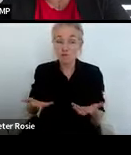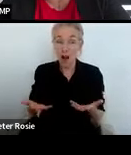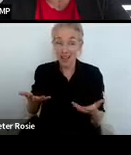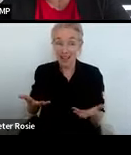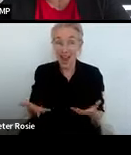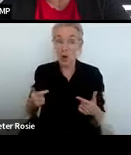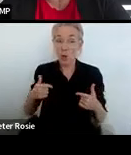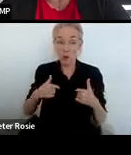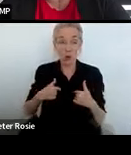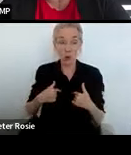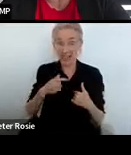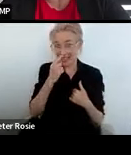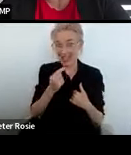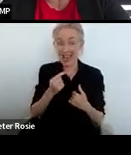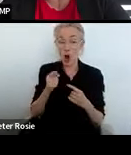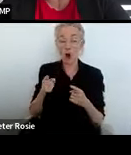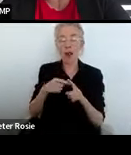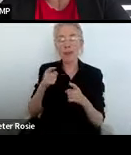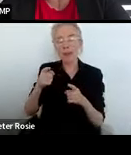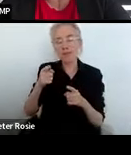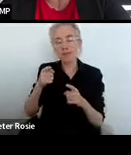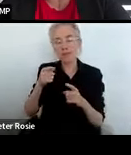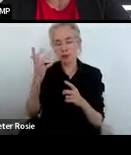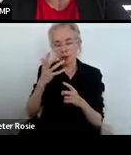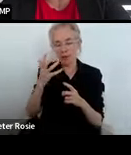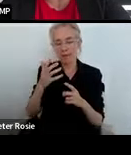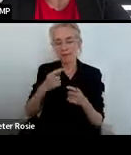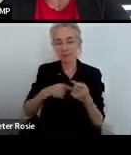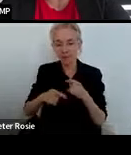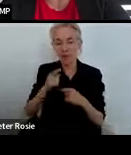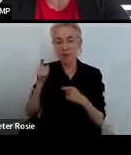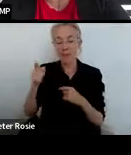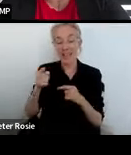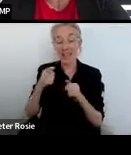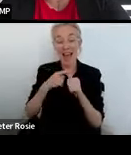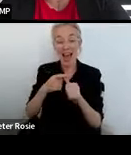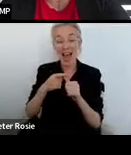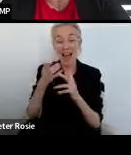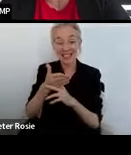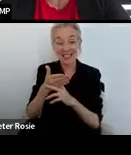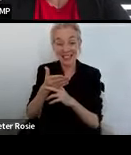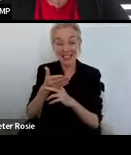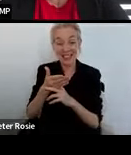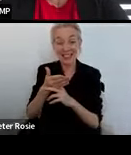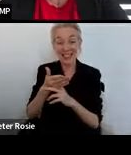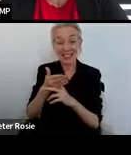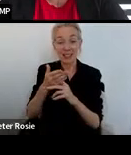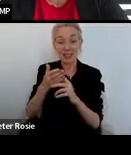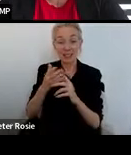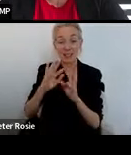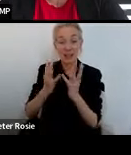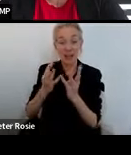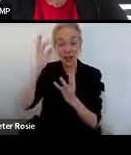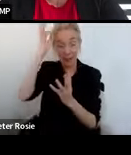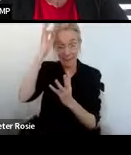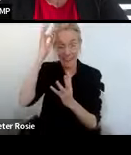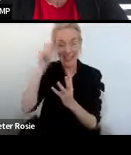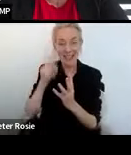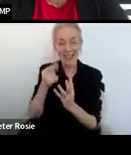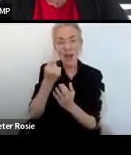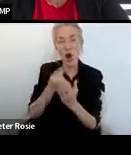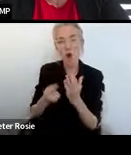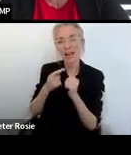to the minister. So what can you see us doing to strengthen the bill to perhaps give that committee